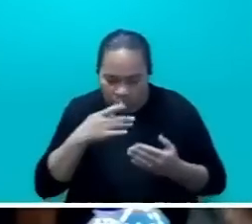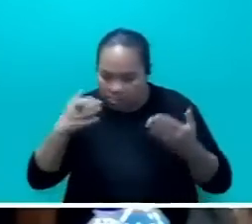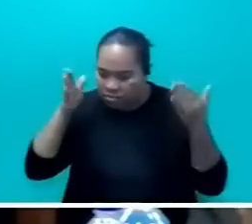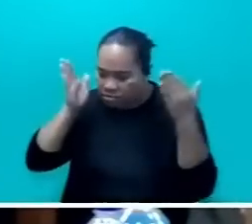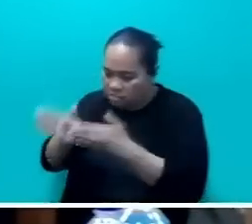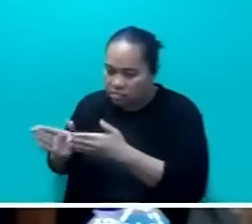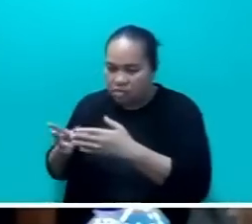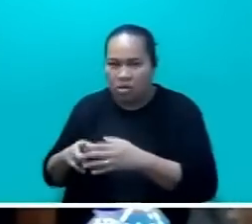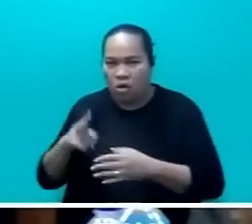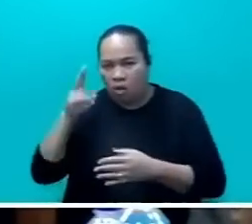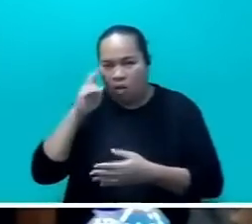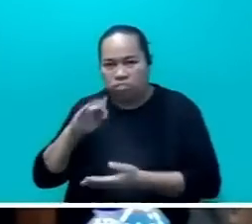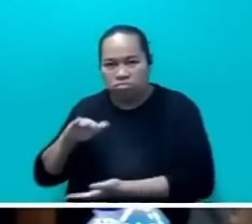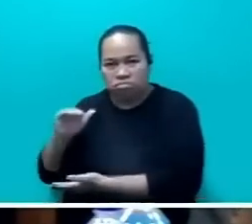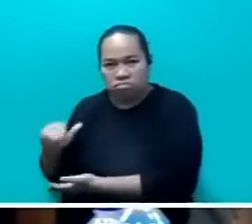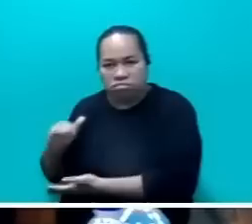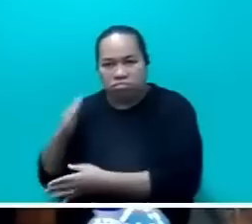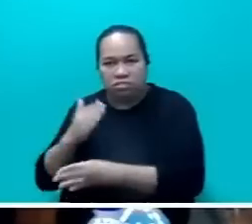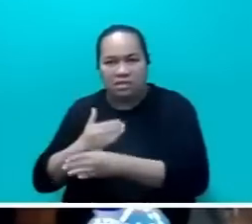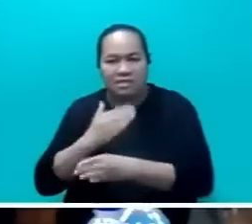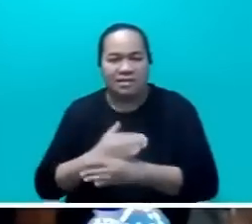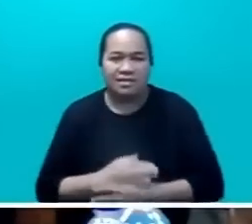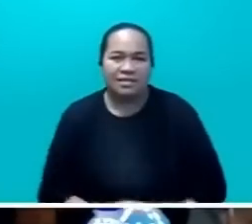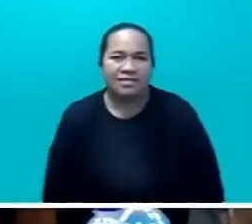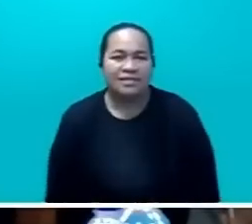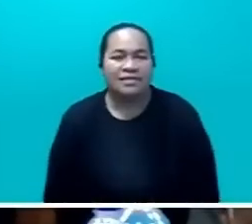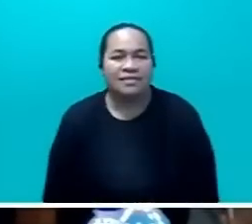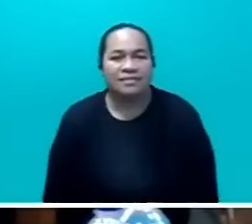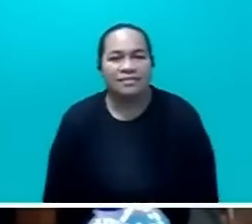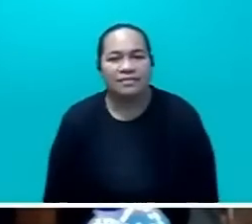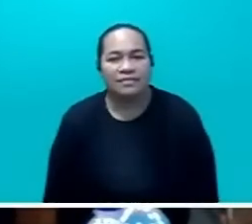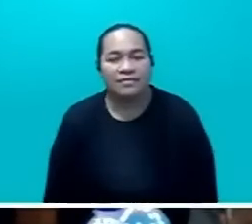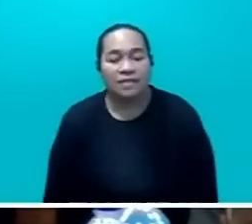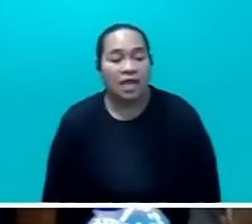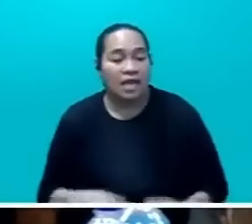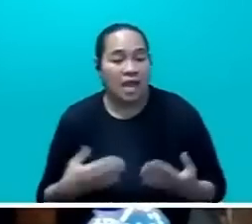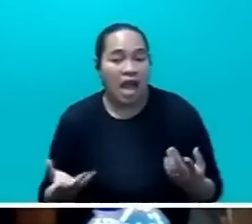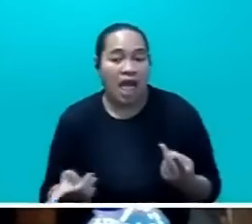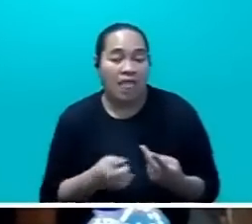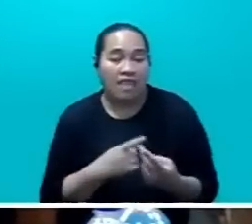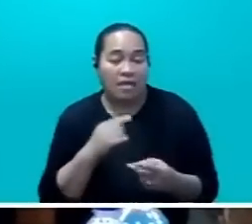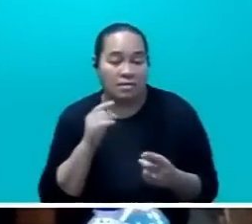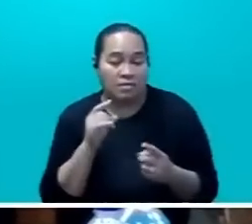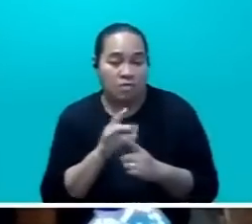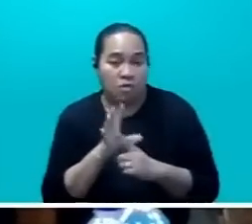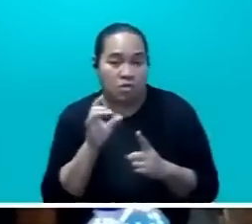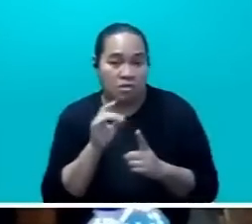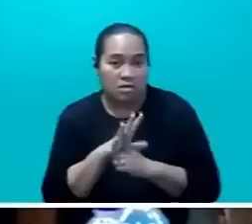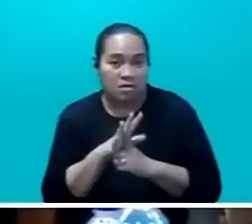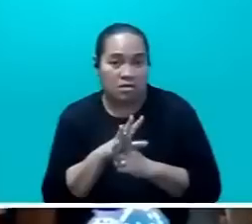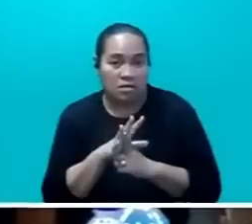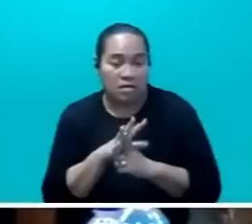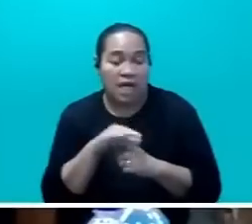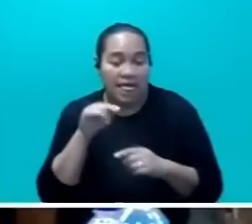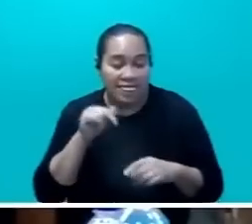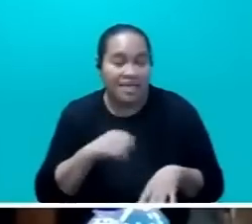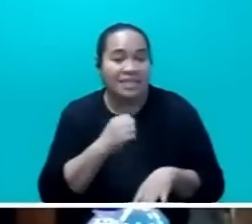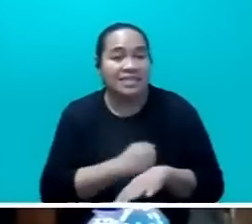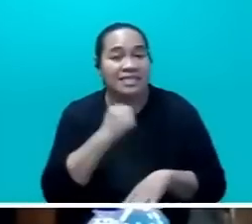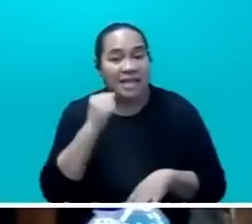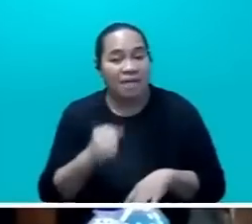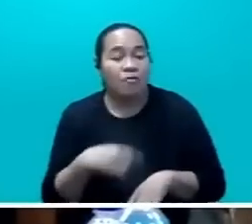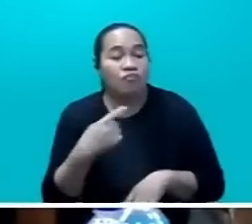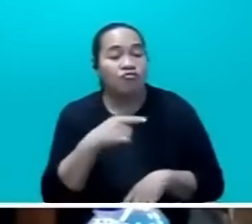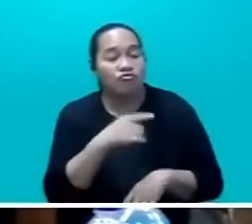The other point, Mr. Speaker, that they talk about, and it's very important, and this government led by